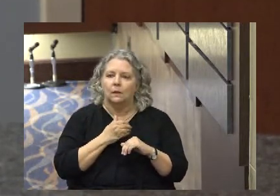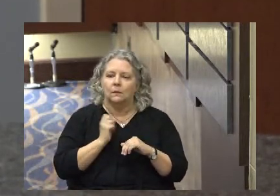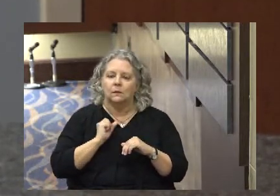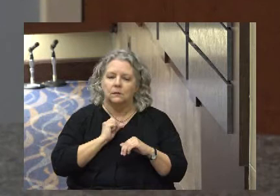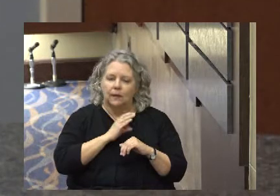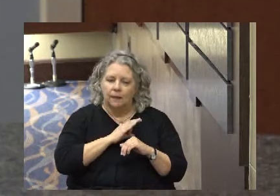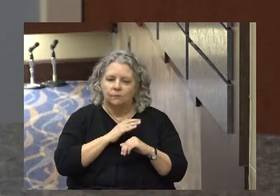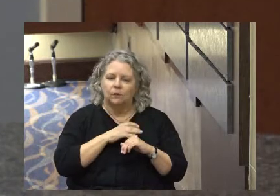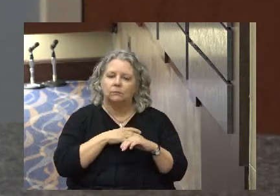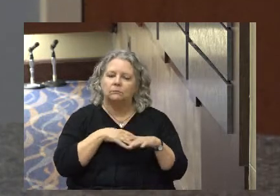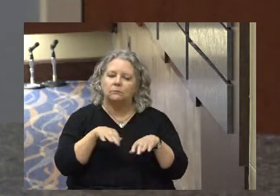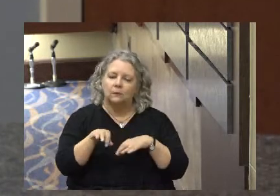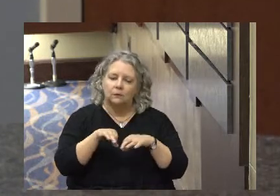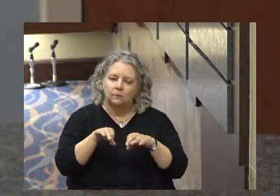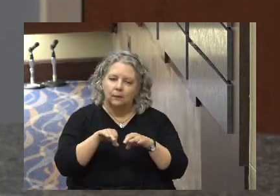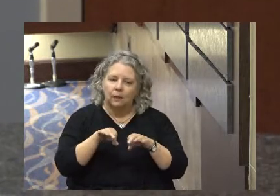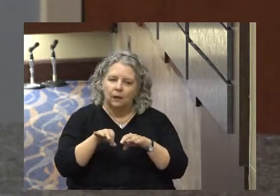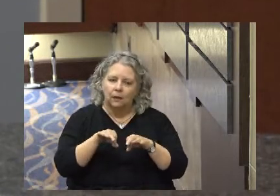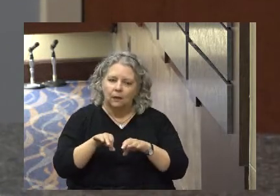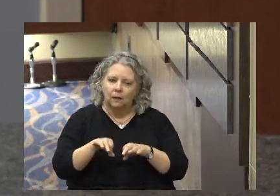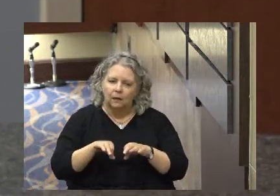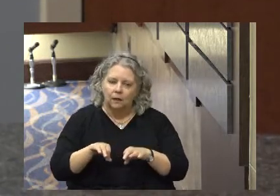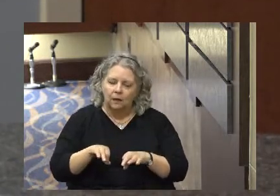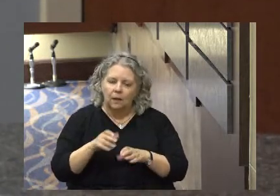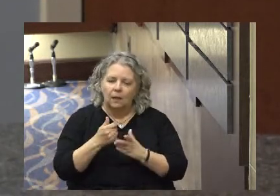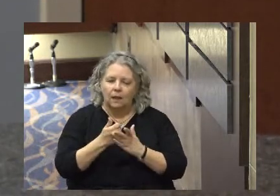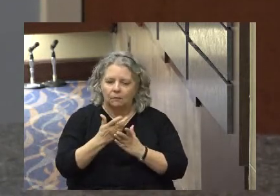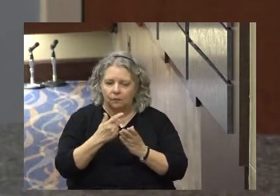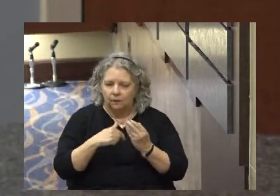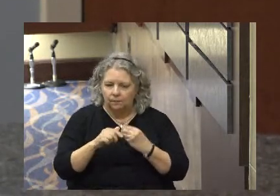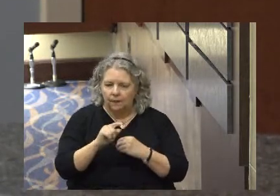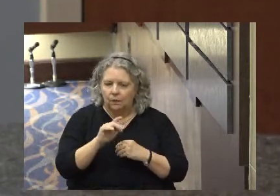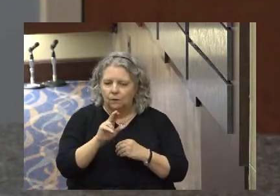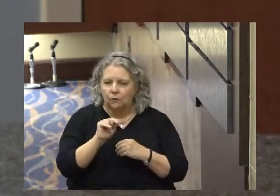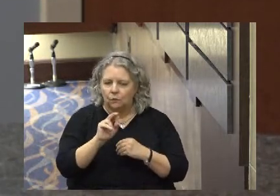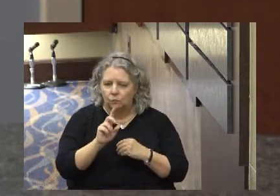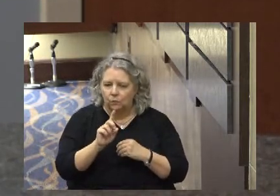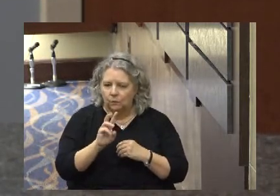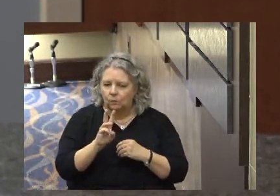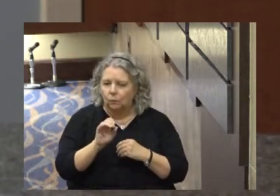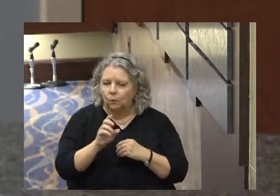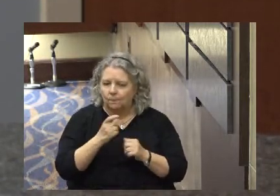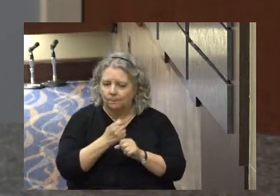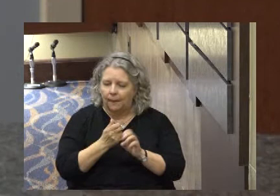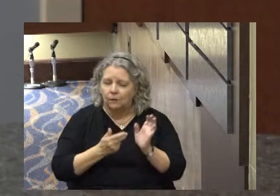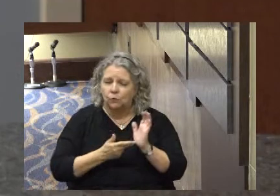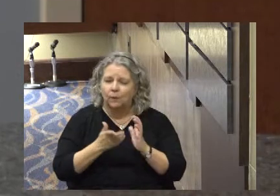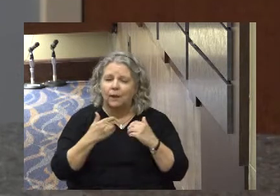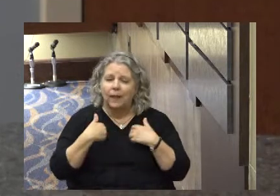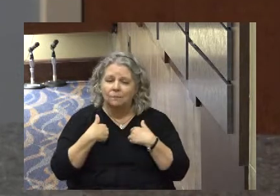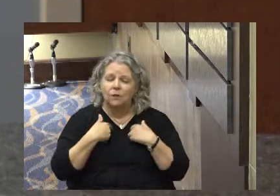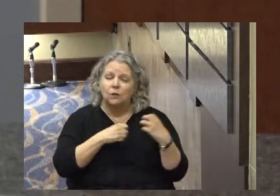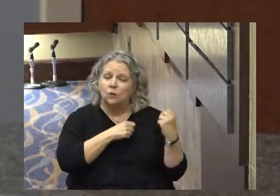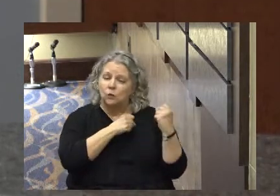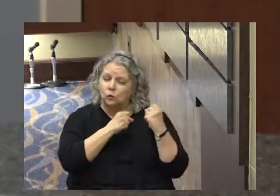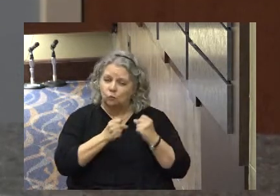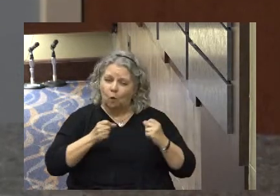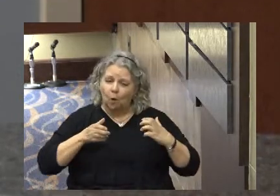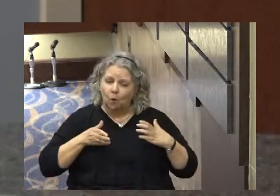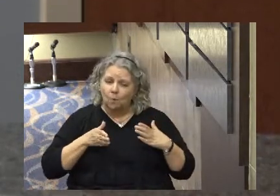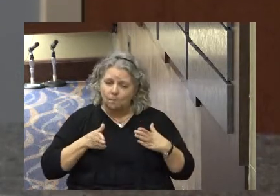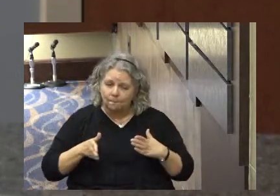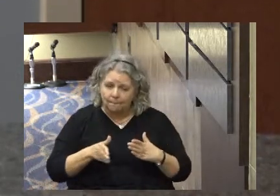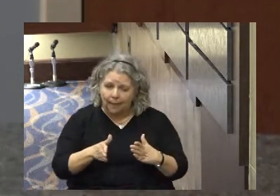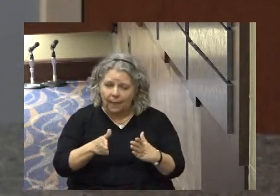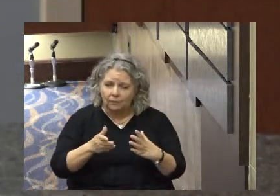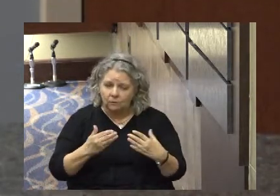it, but in all the things that we've done with Trentwood to make sure that we have a strong path forward in District 1, a